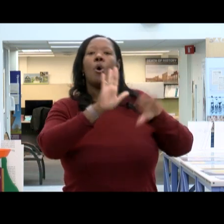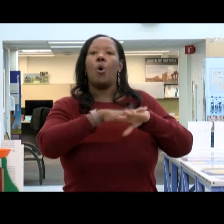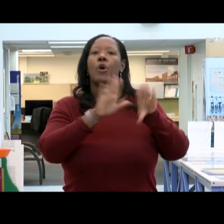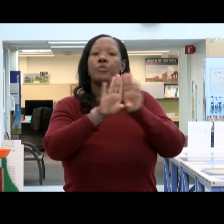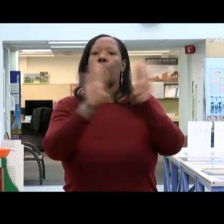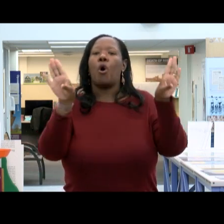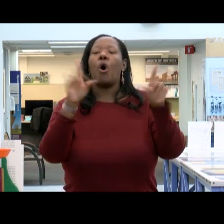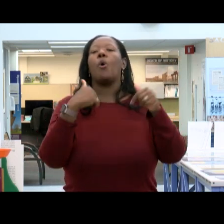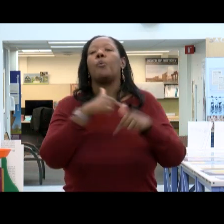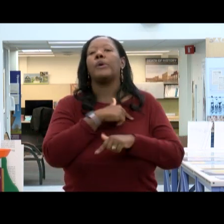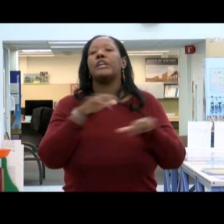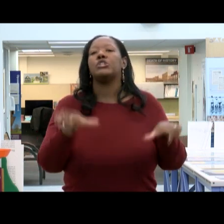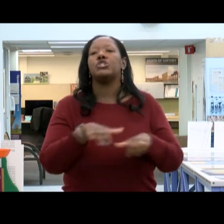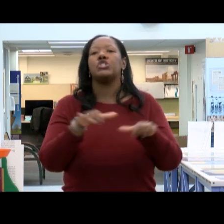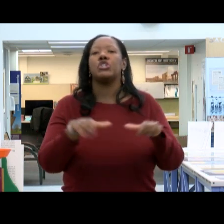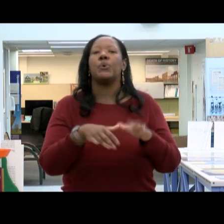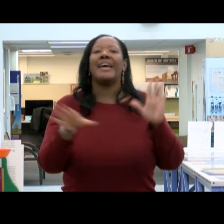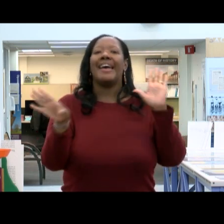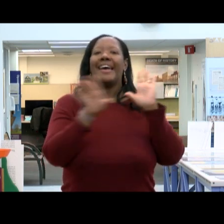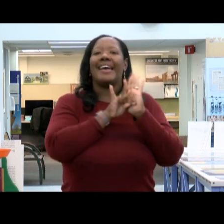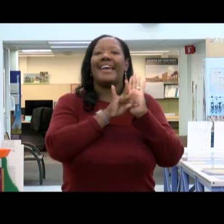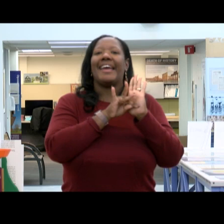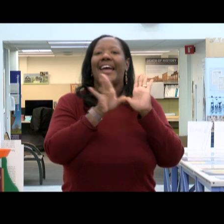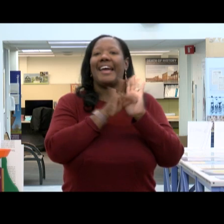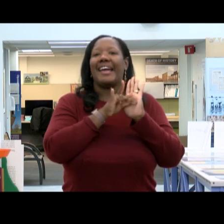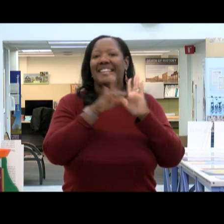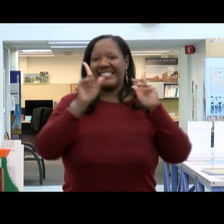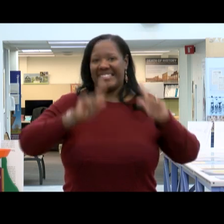adhesion tests. And I don't know if you're familiar with adhesion tests.